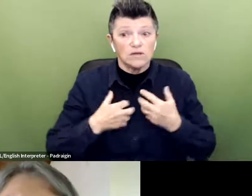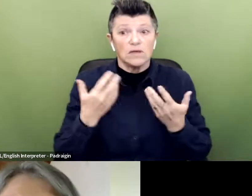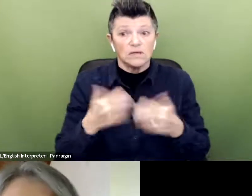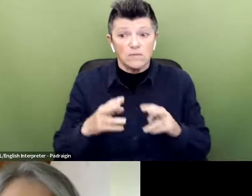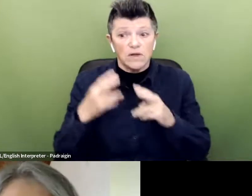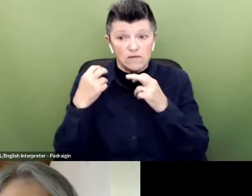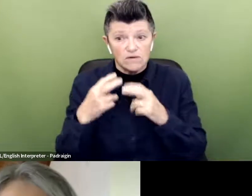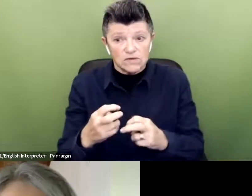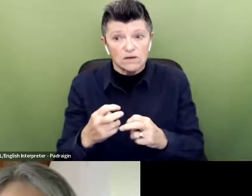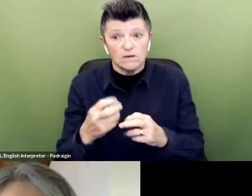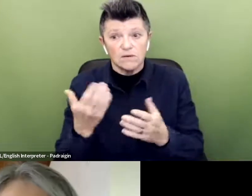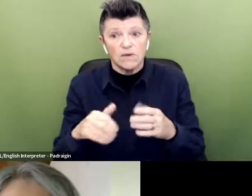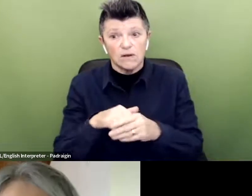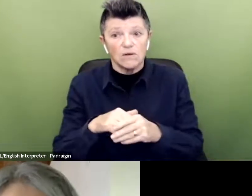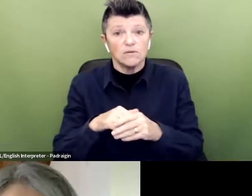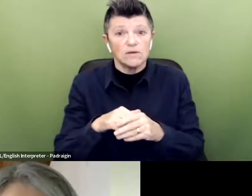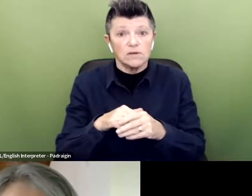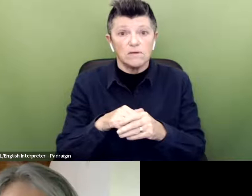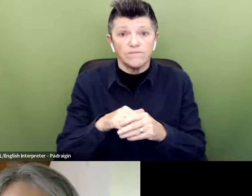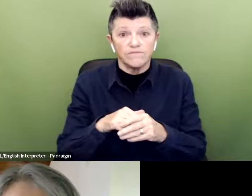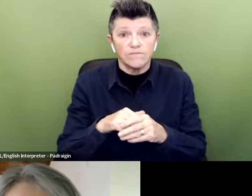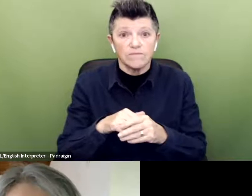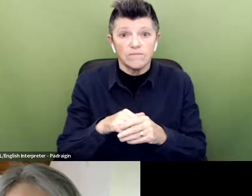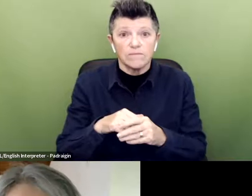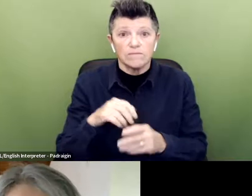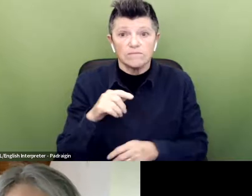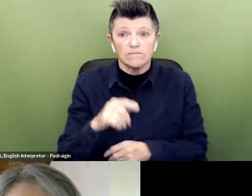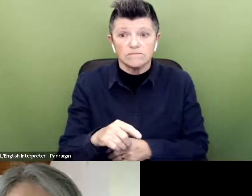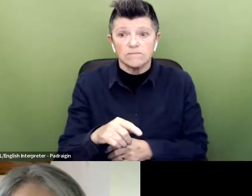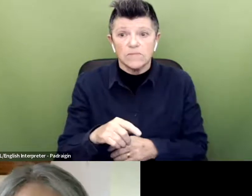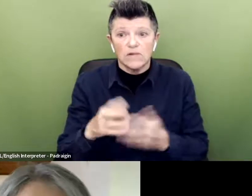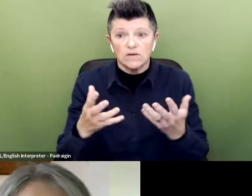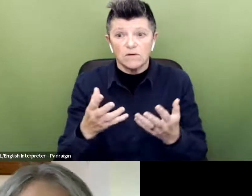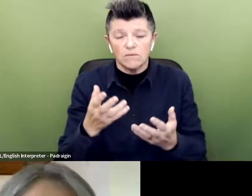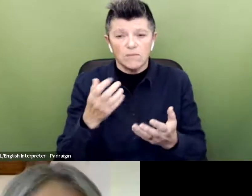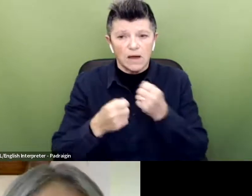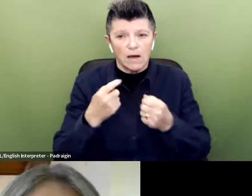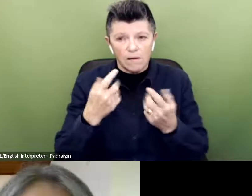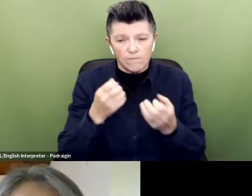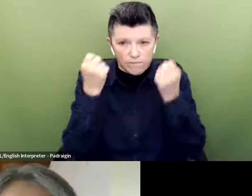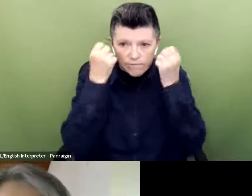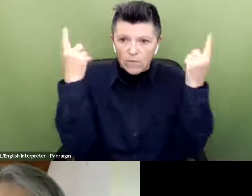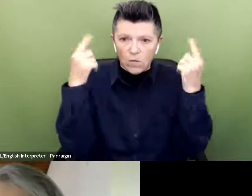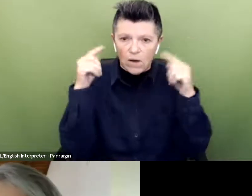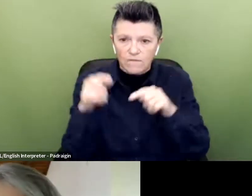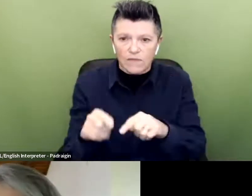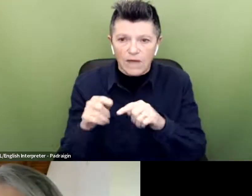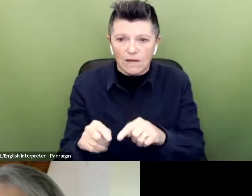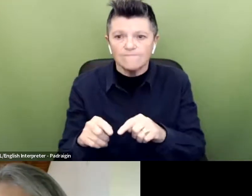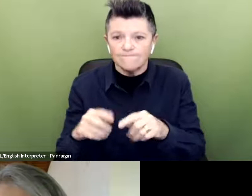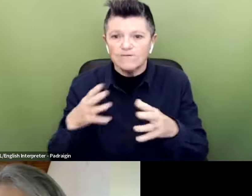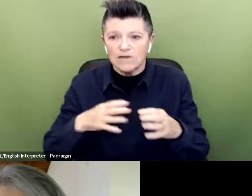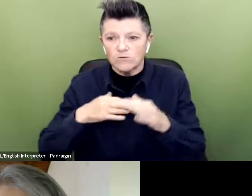agenda, and digital inequality enters in our mental map. So that's one of the reasons I very